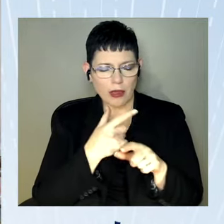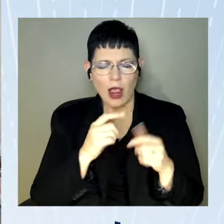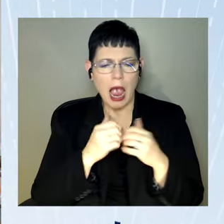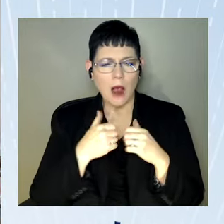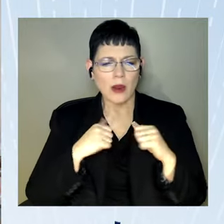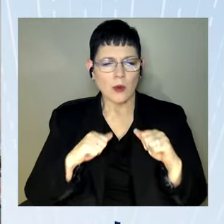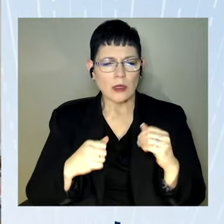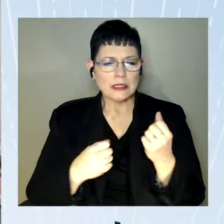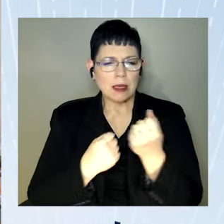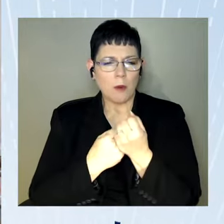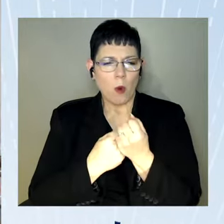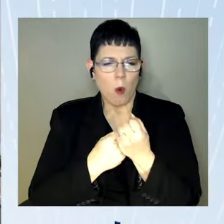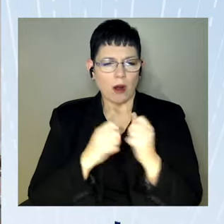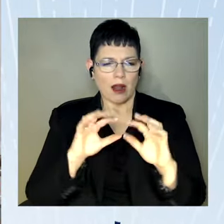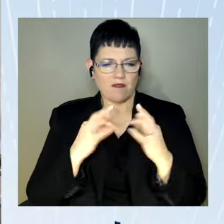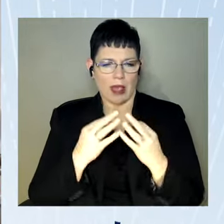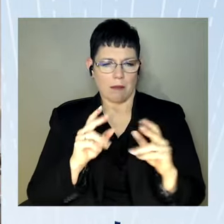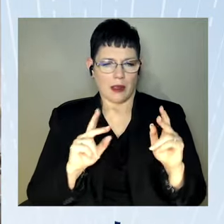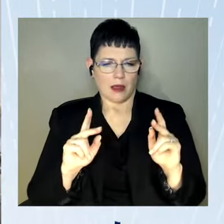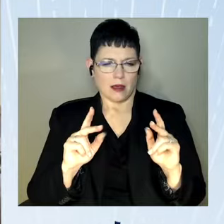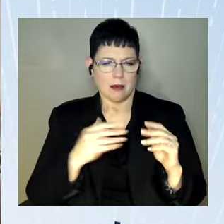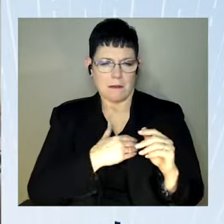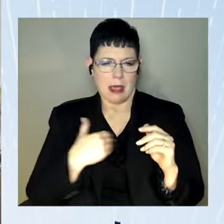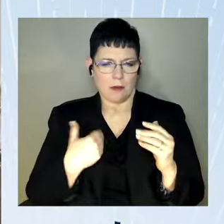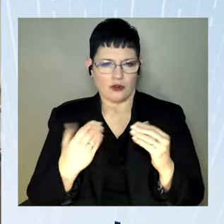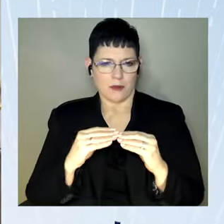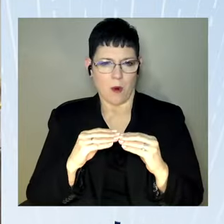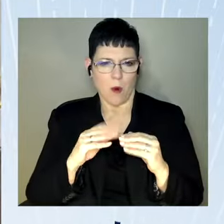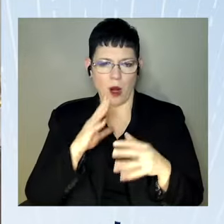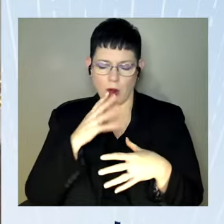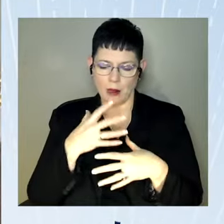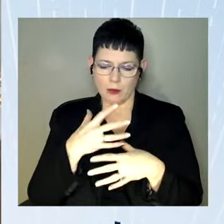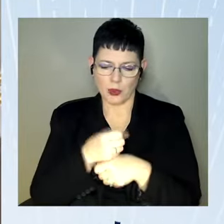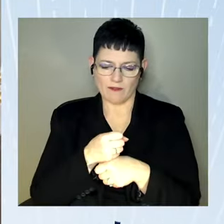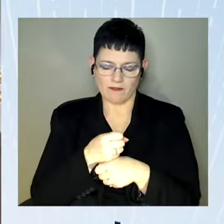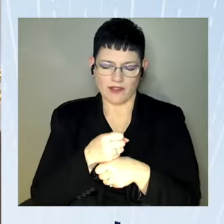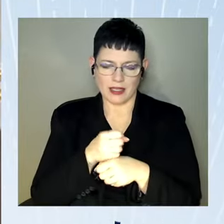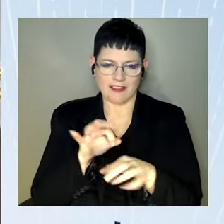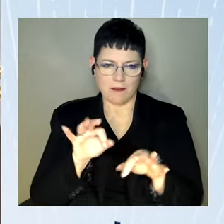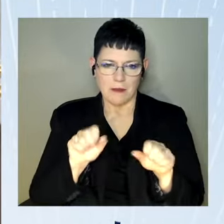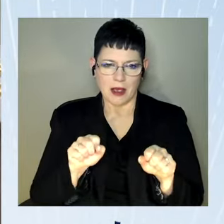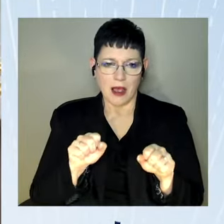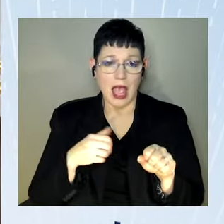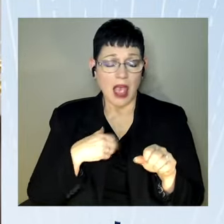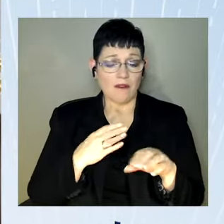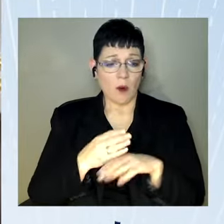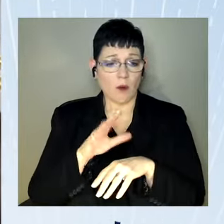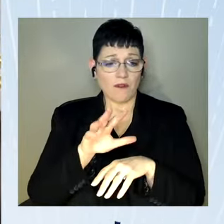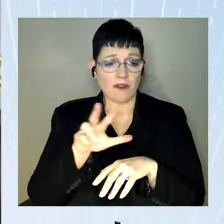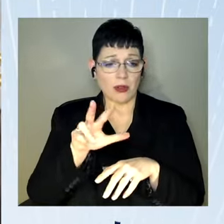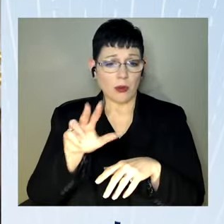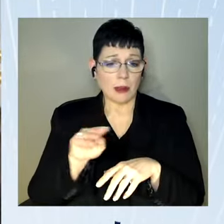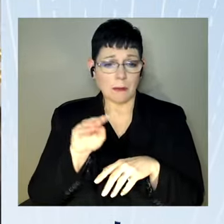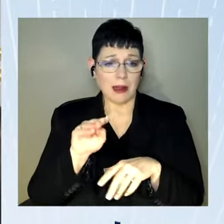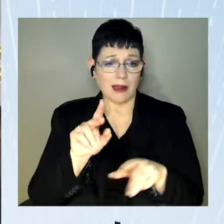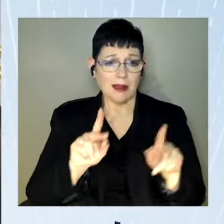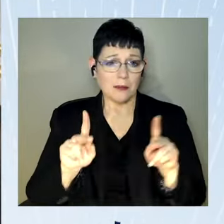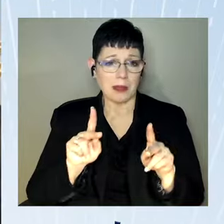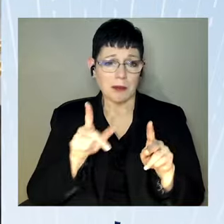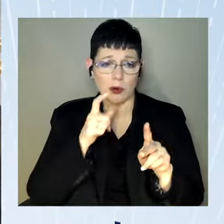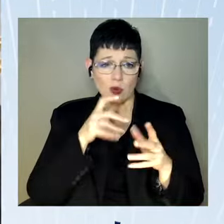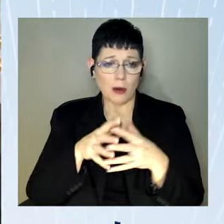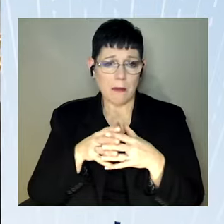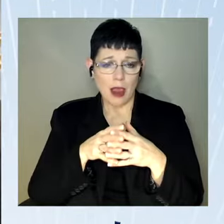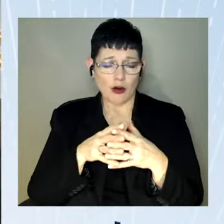caregivers? I will try and make this as short as possible. There are over 53 million Americans that are current caregivers within